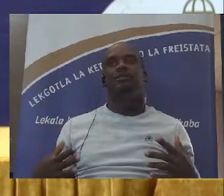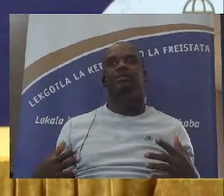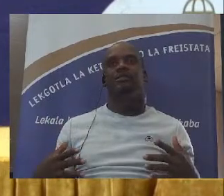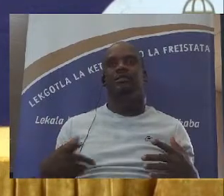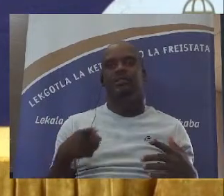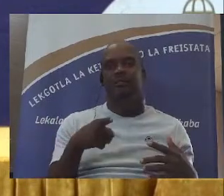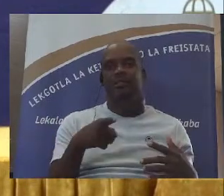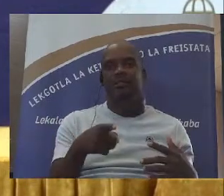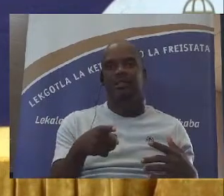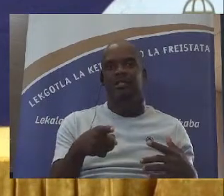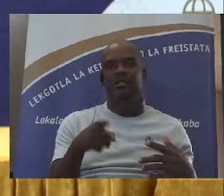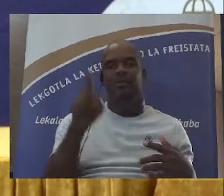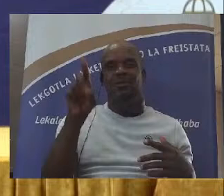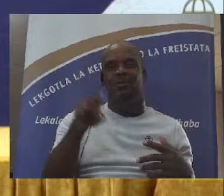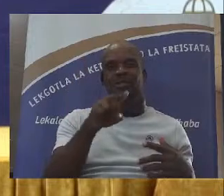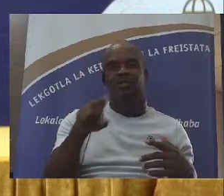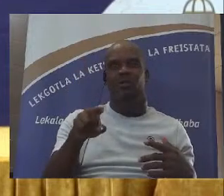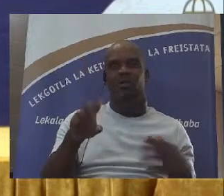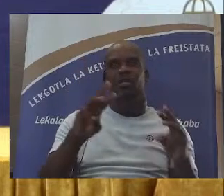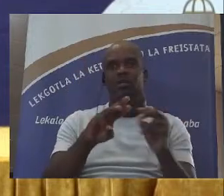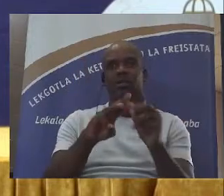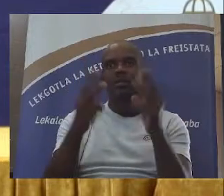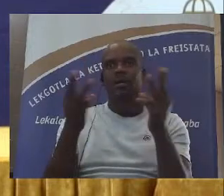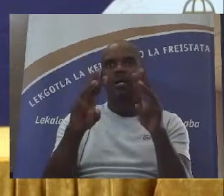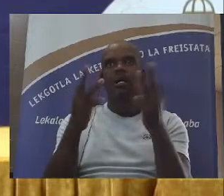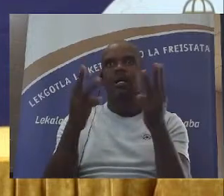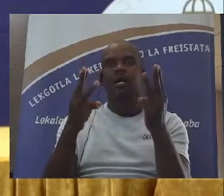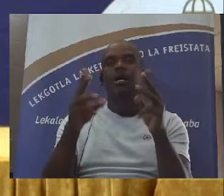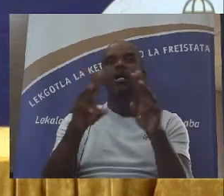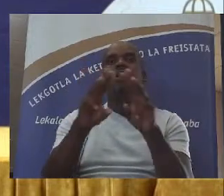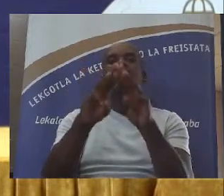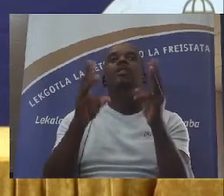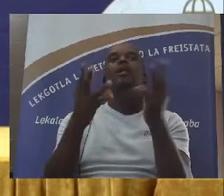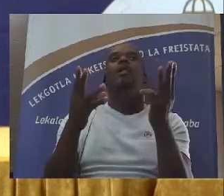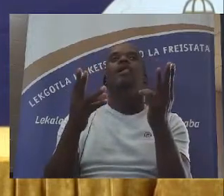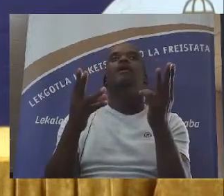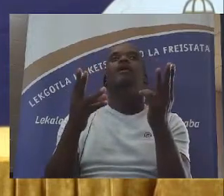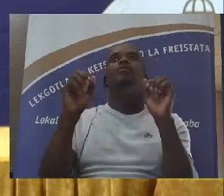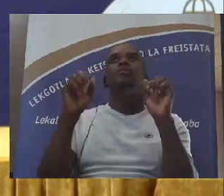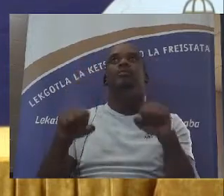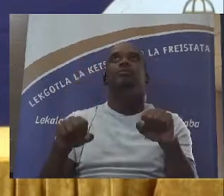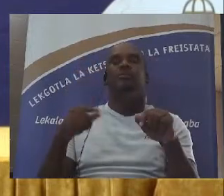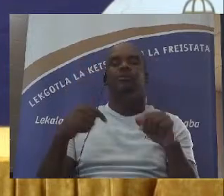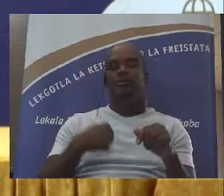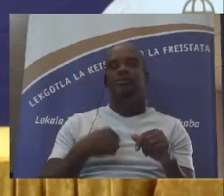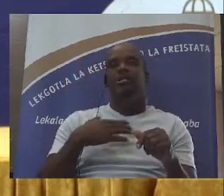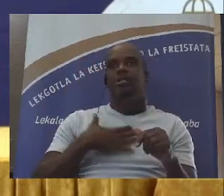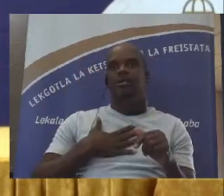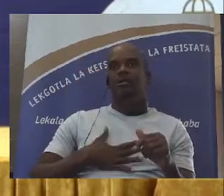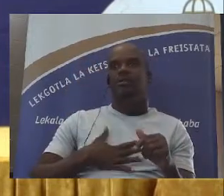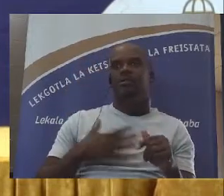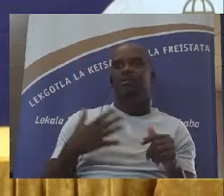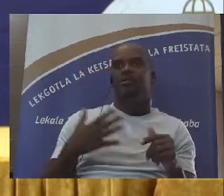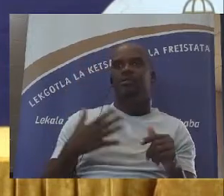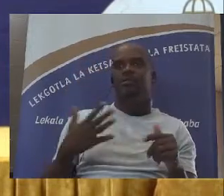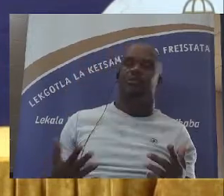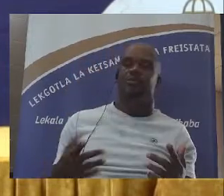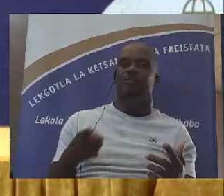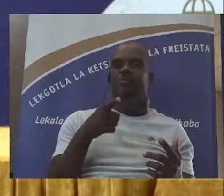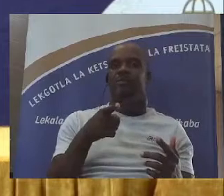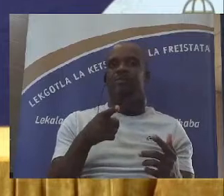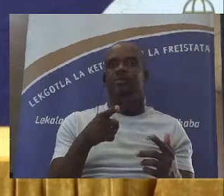The minister must first publish an intention. She must say, I want to declare this